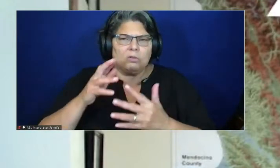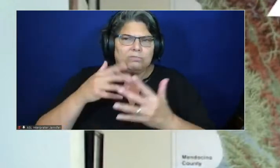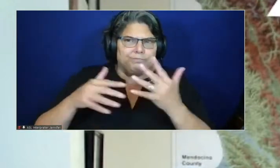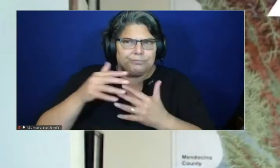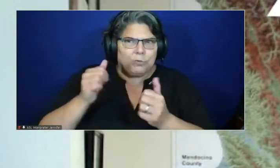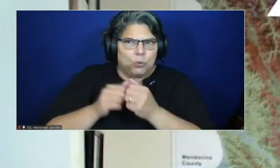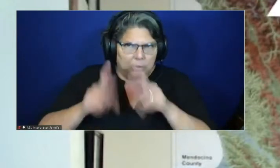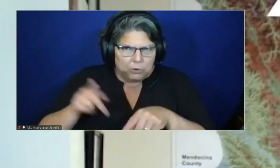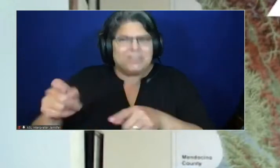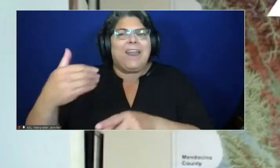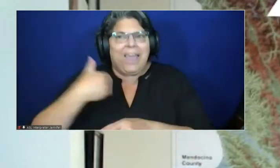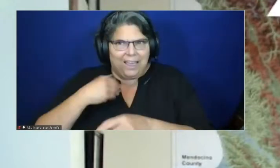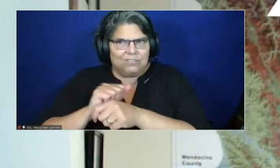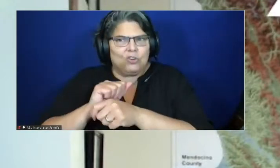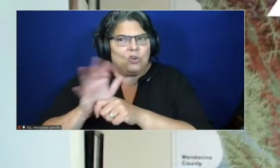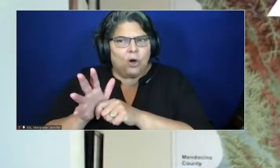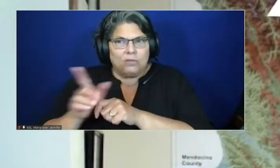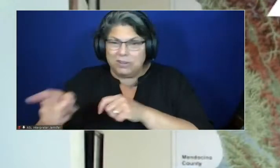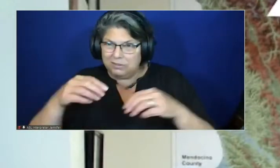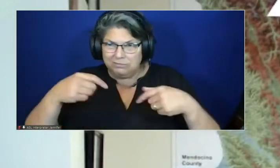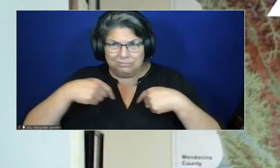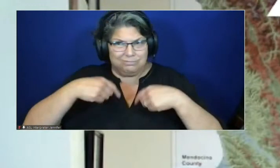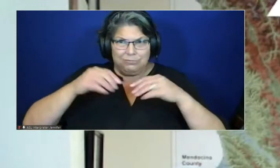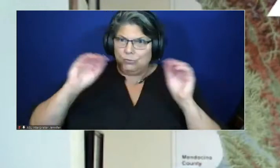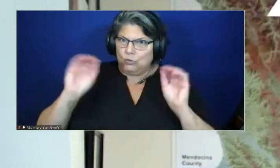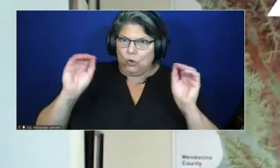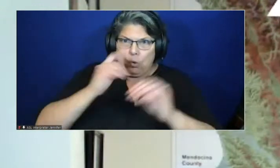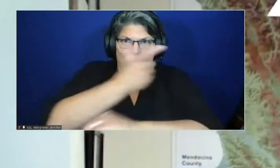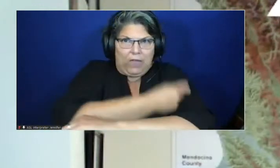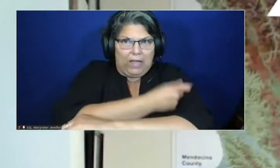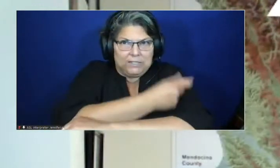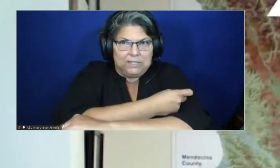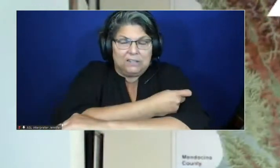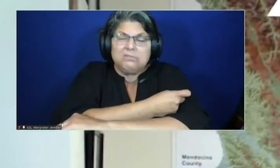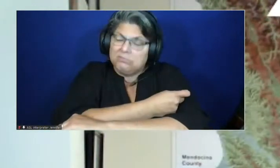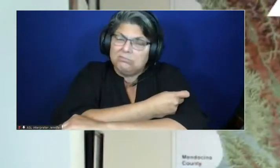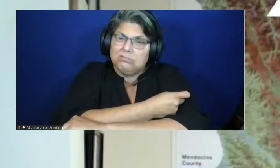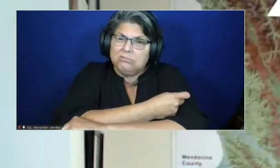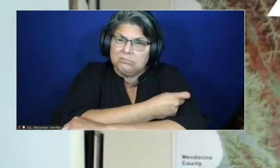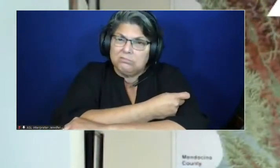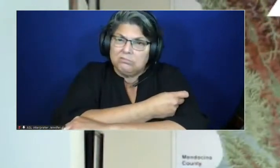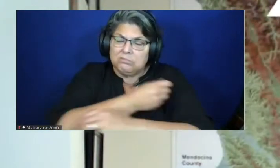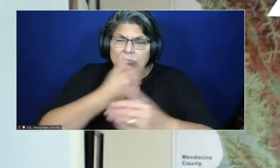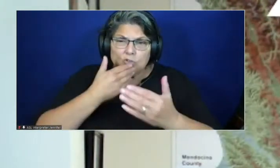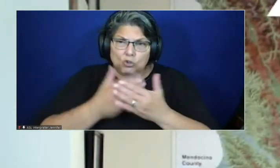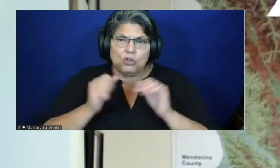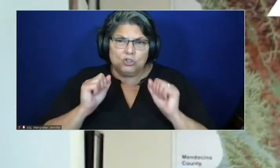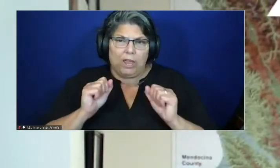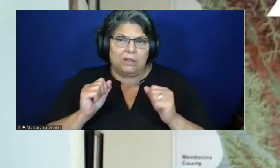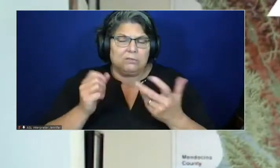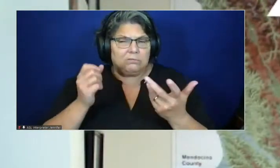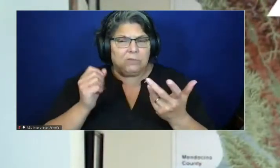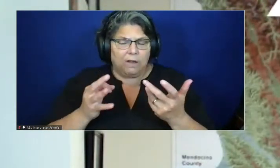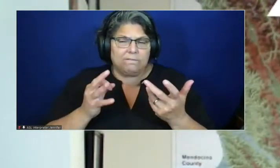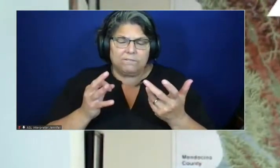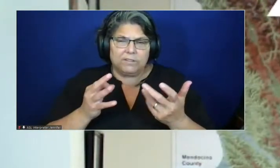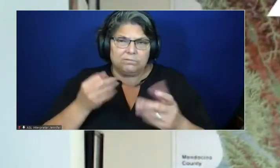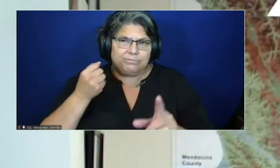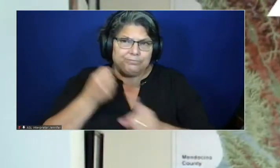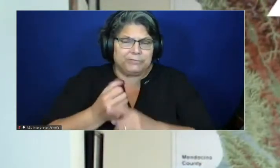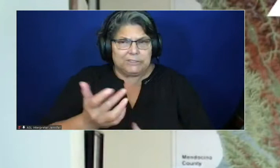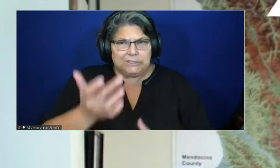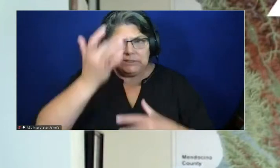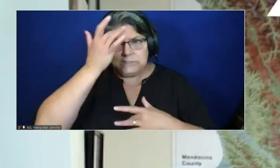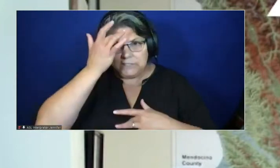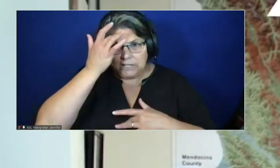who has the infection and they're not vaccinated, they have a very high likelihood of getting the infection and of passing it